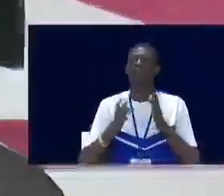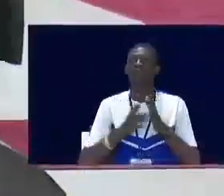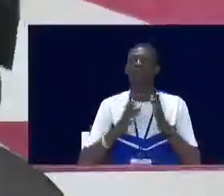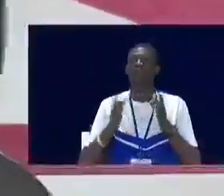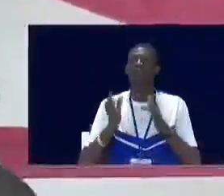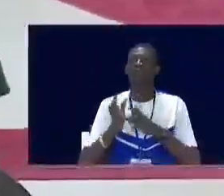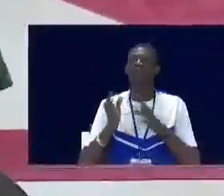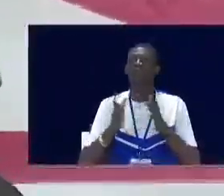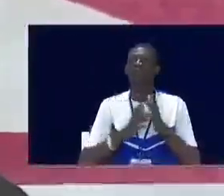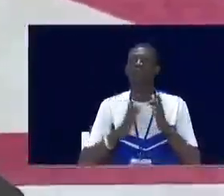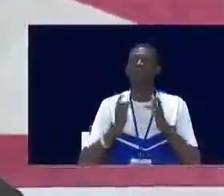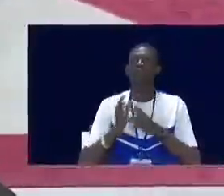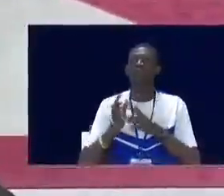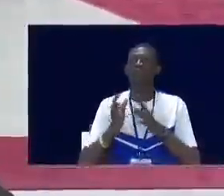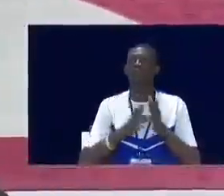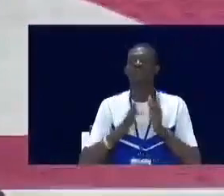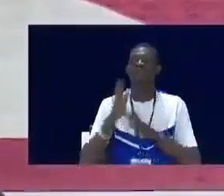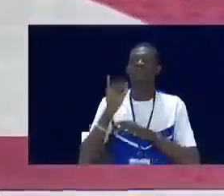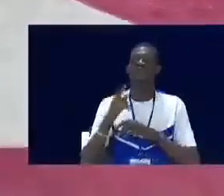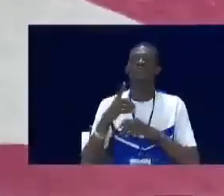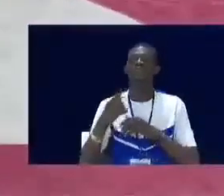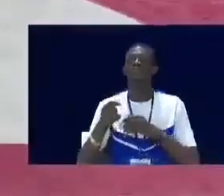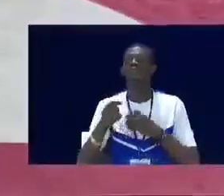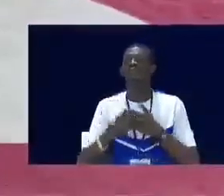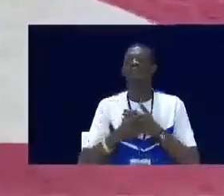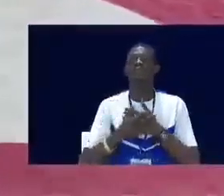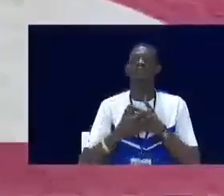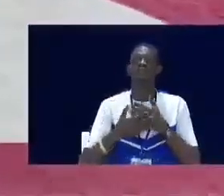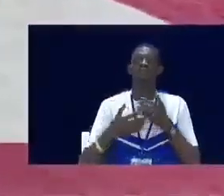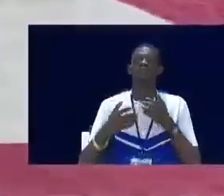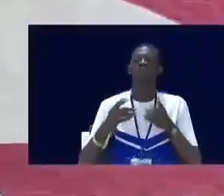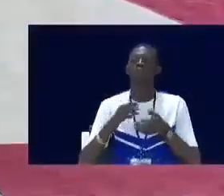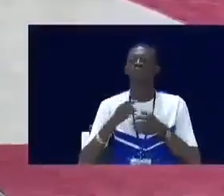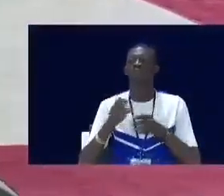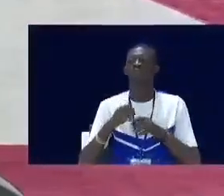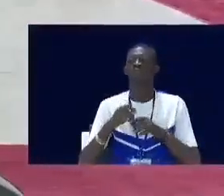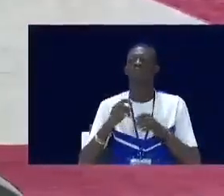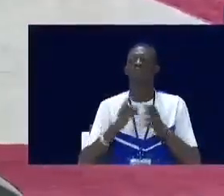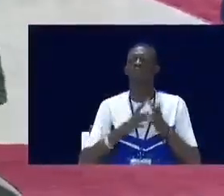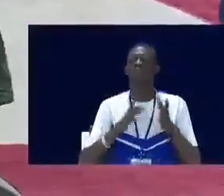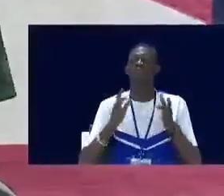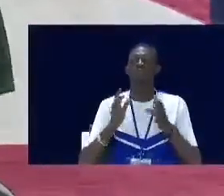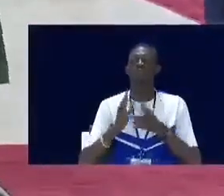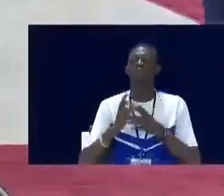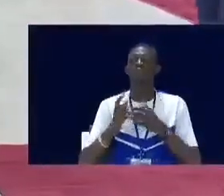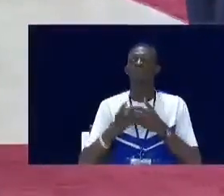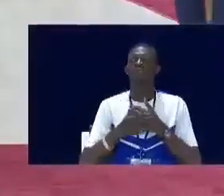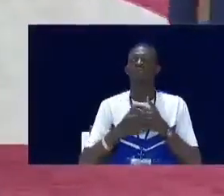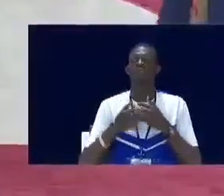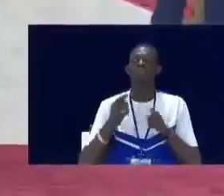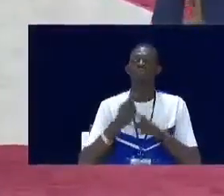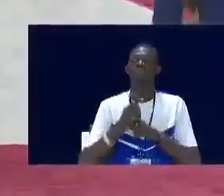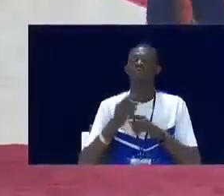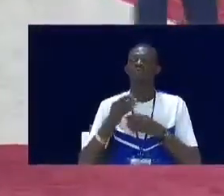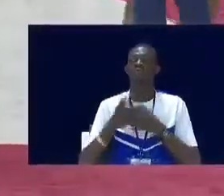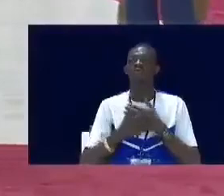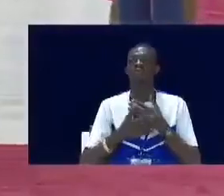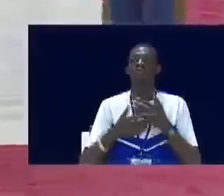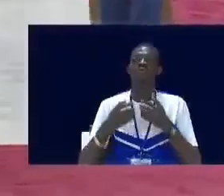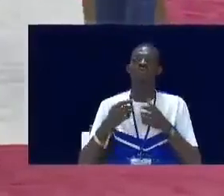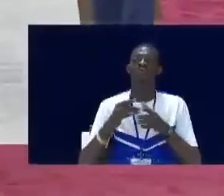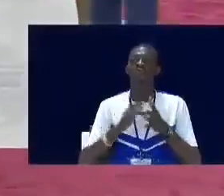yoke. By the Holy Ghost and power, just like the